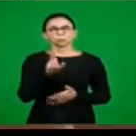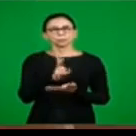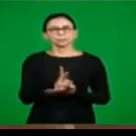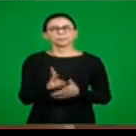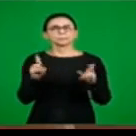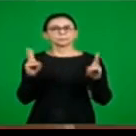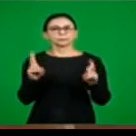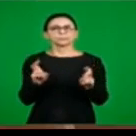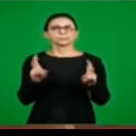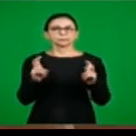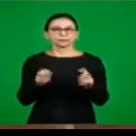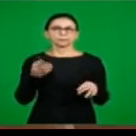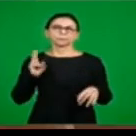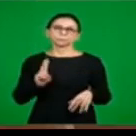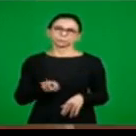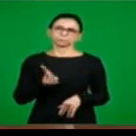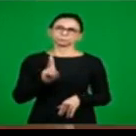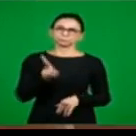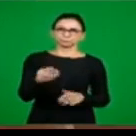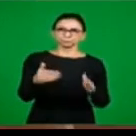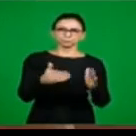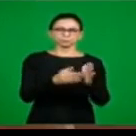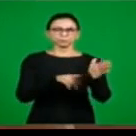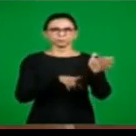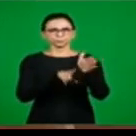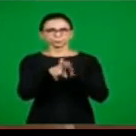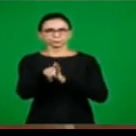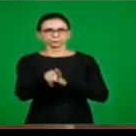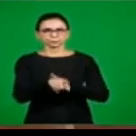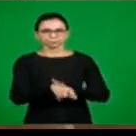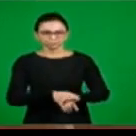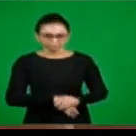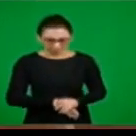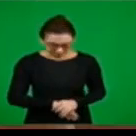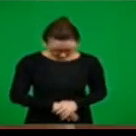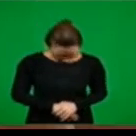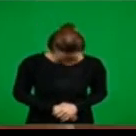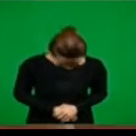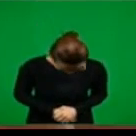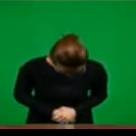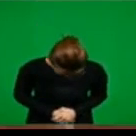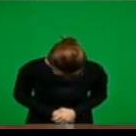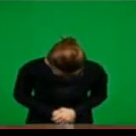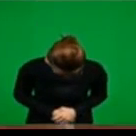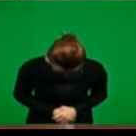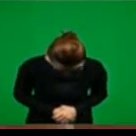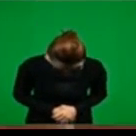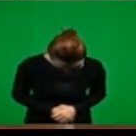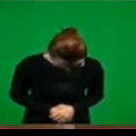Speaking about the same word, the same expression. So now let's go to the last question.